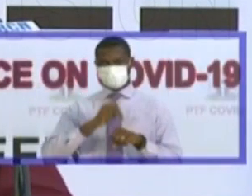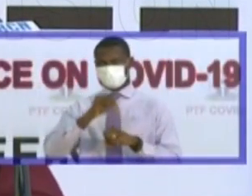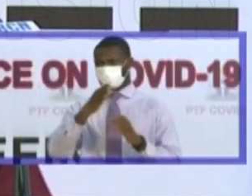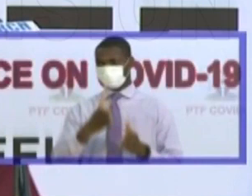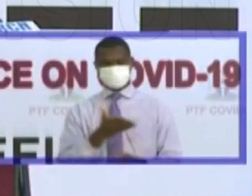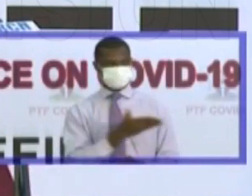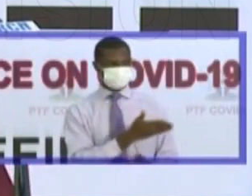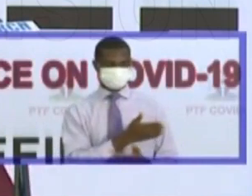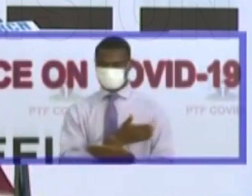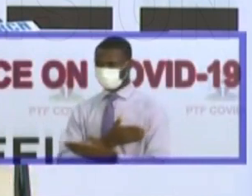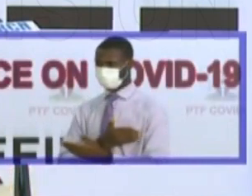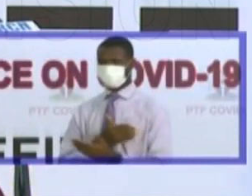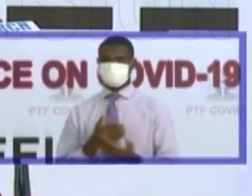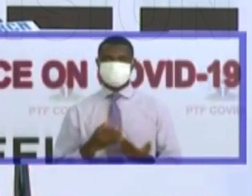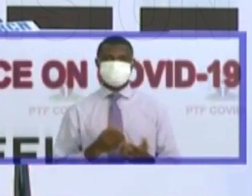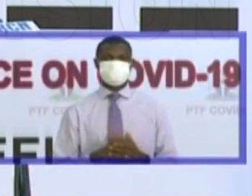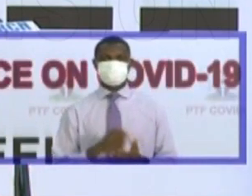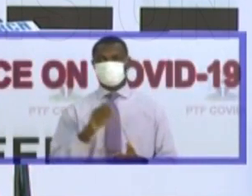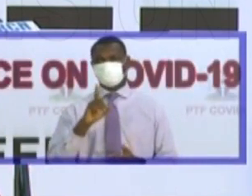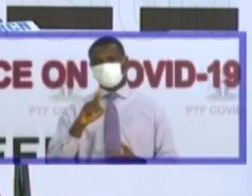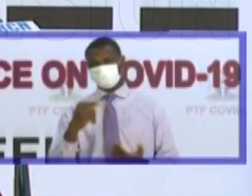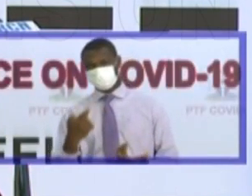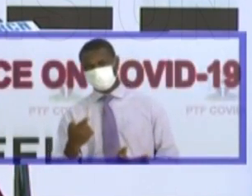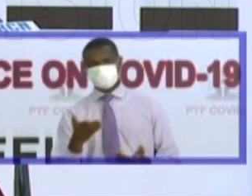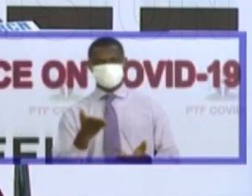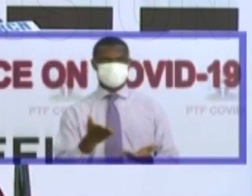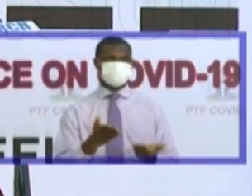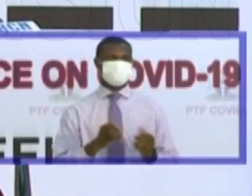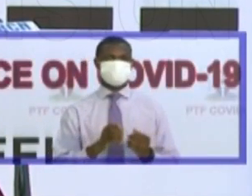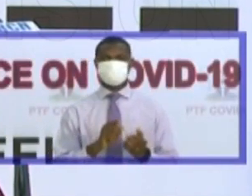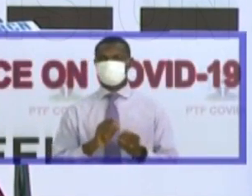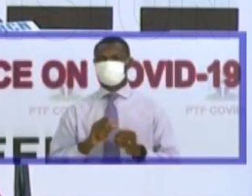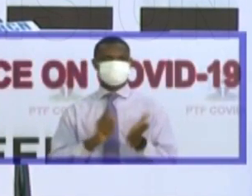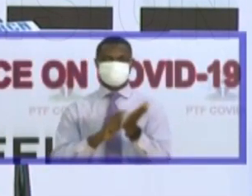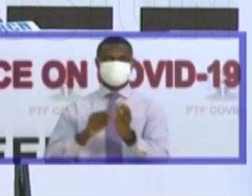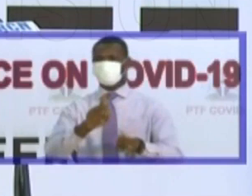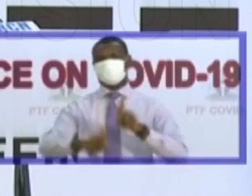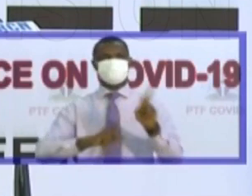Ministers, Directors, General Directors here, ladies and gentlemen of the press.